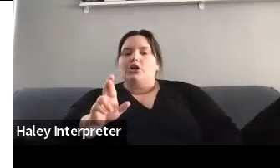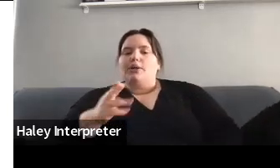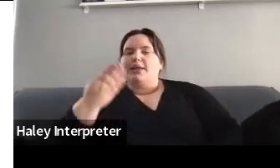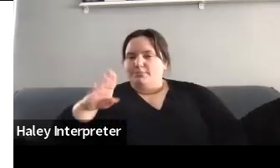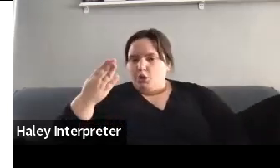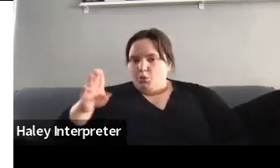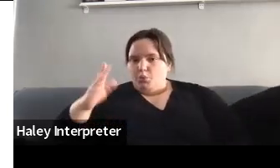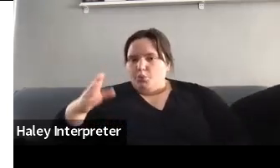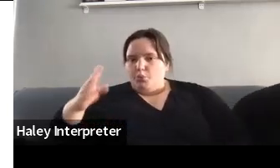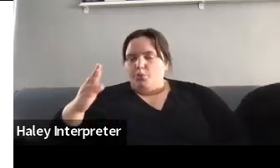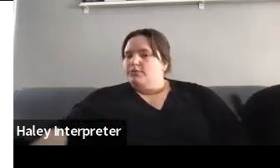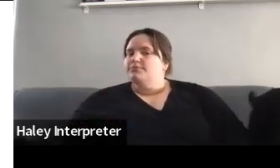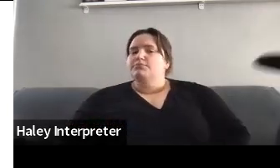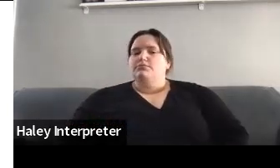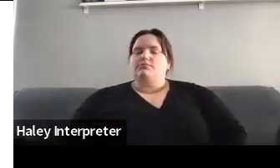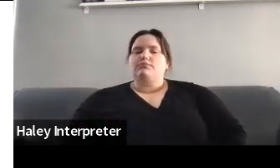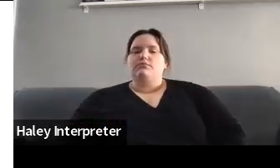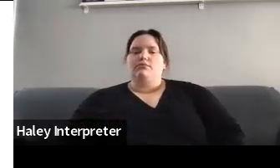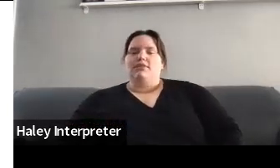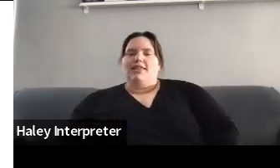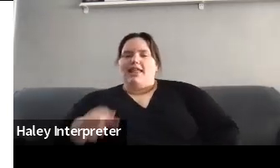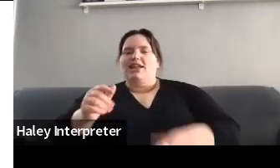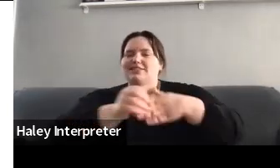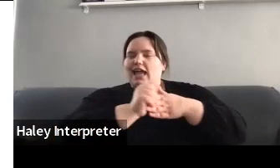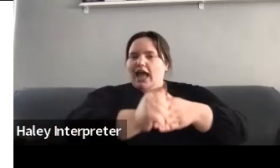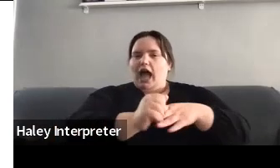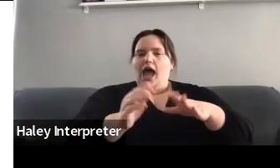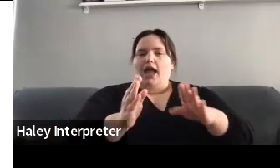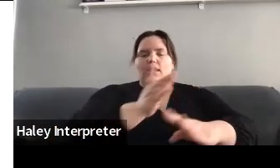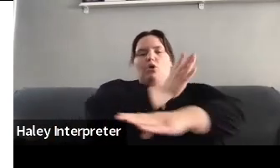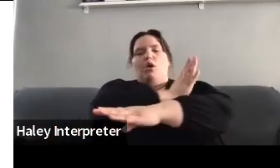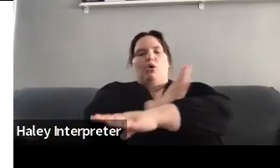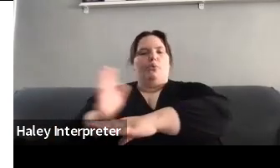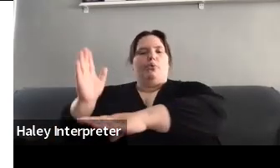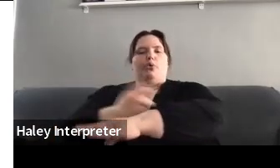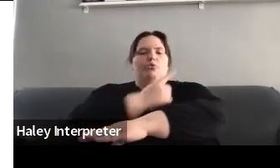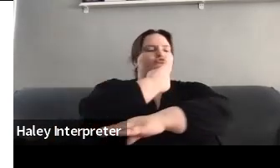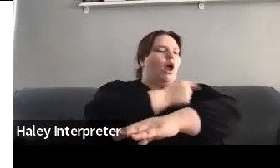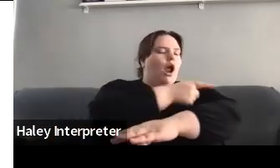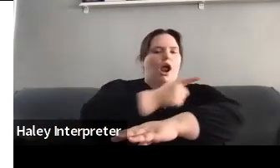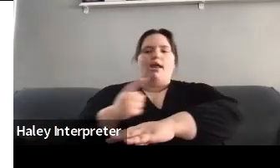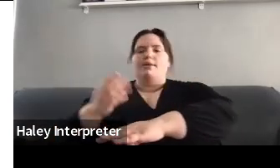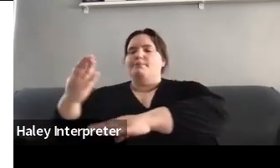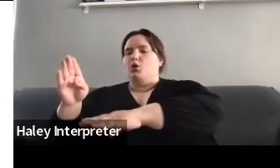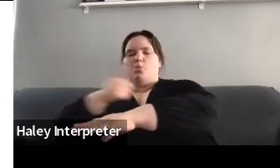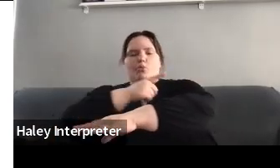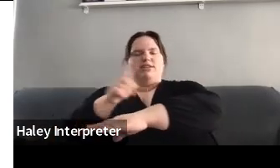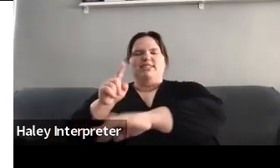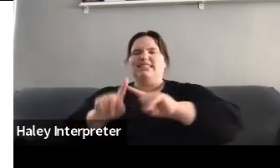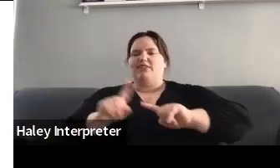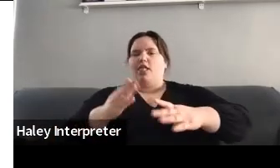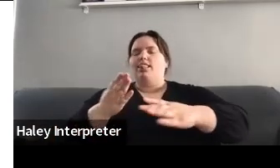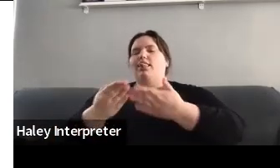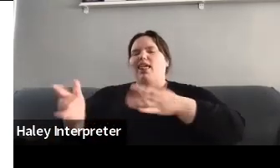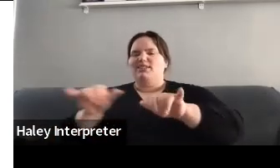blue, and a guide at the bottom about the kinds of things that it can measure. And